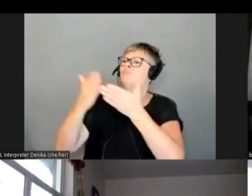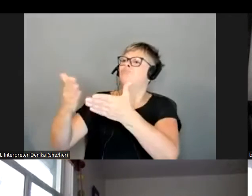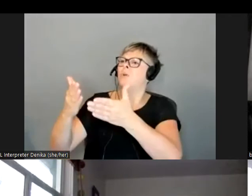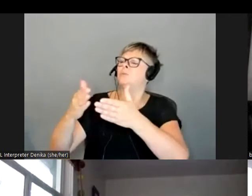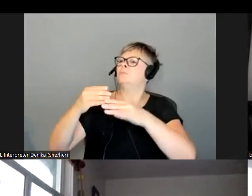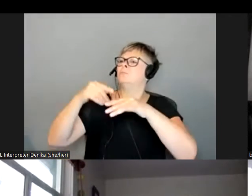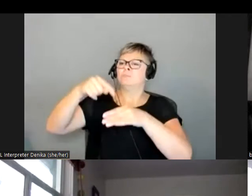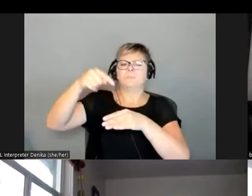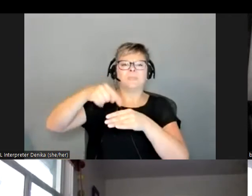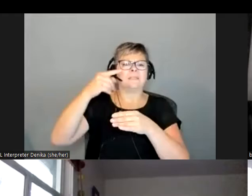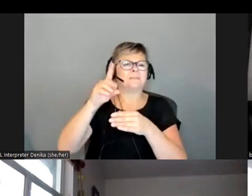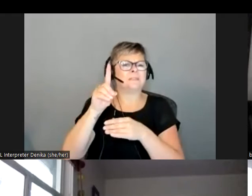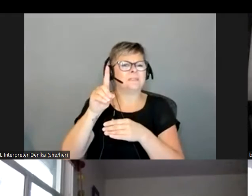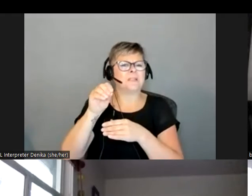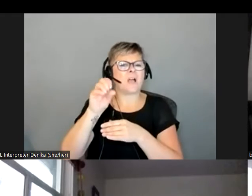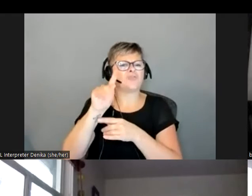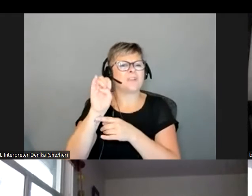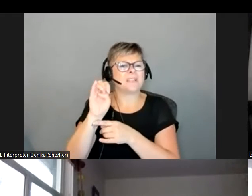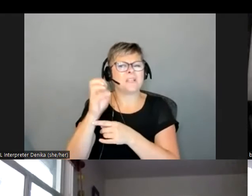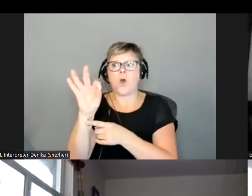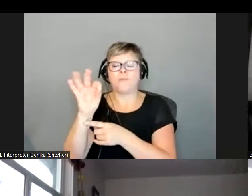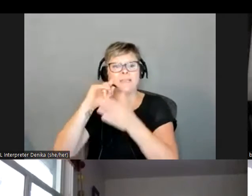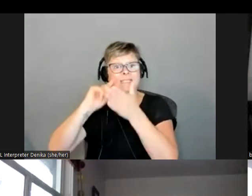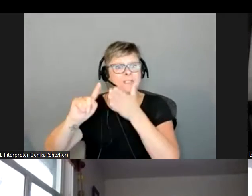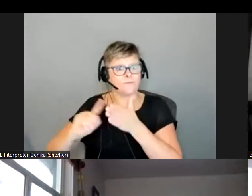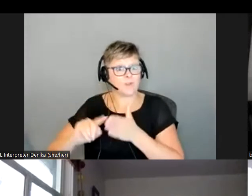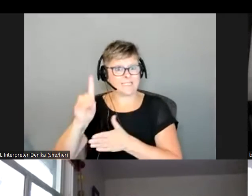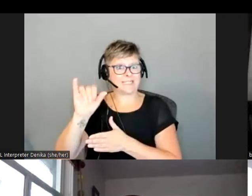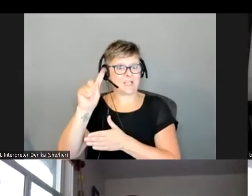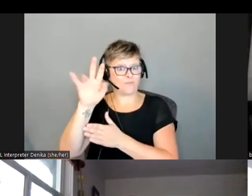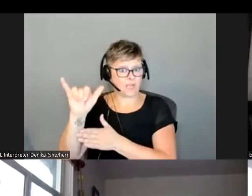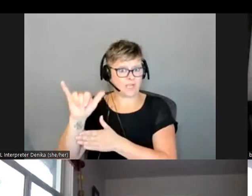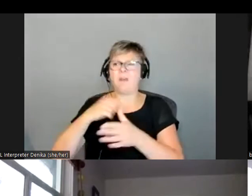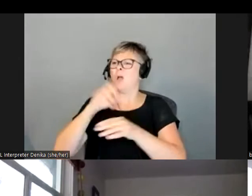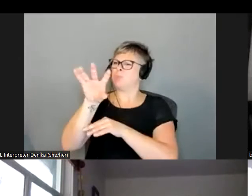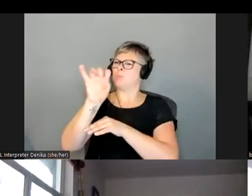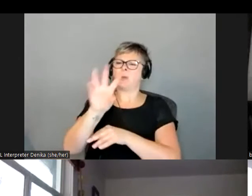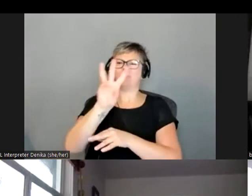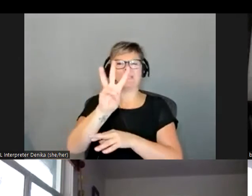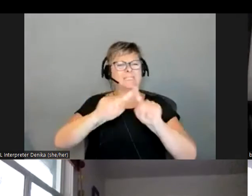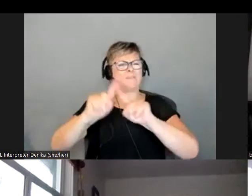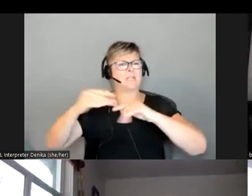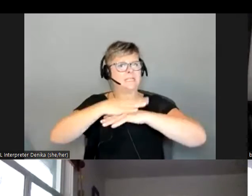And I listed 6 Indigenous authors, Tanya Talaga and many others,